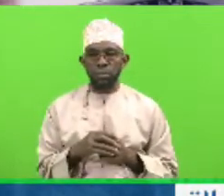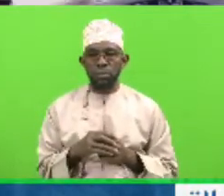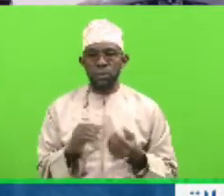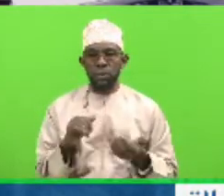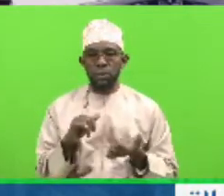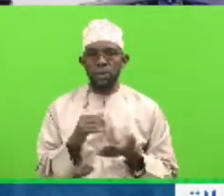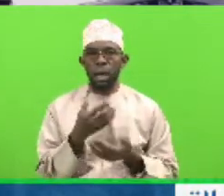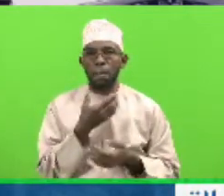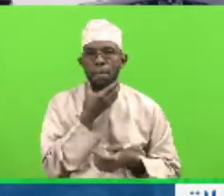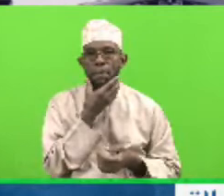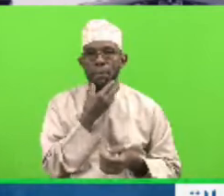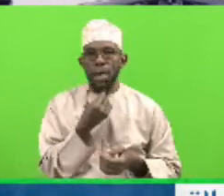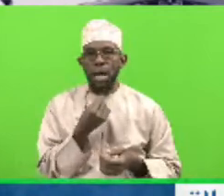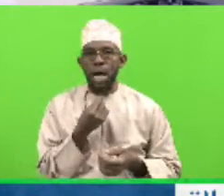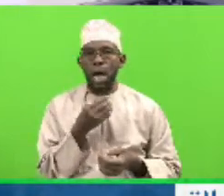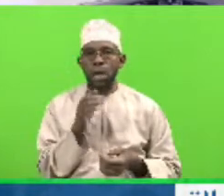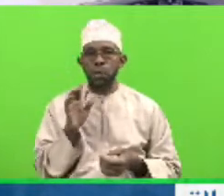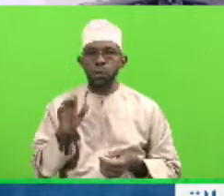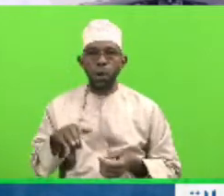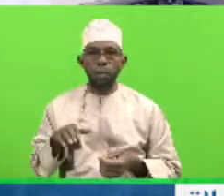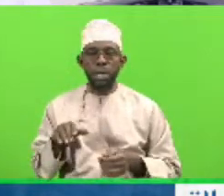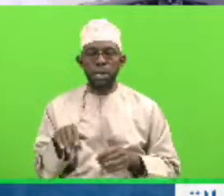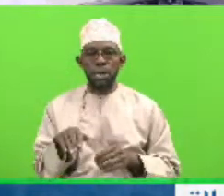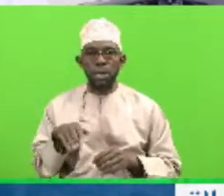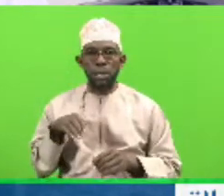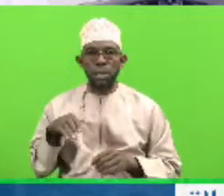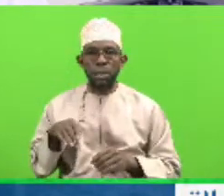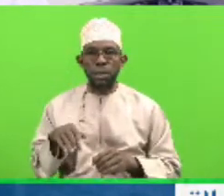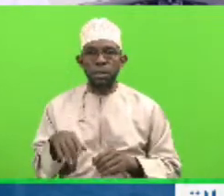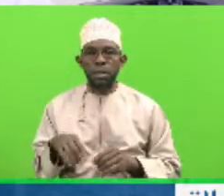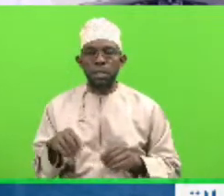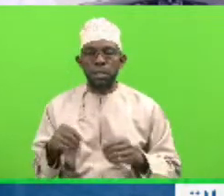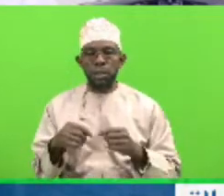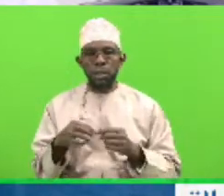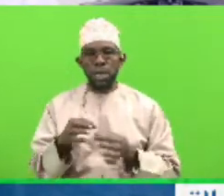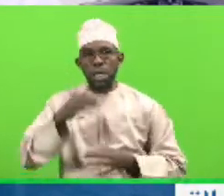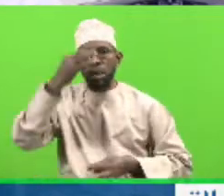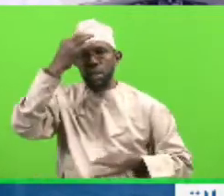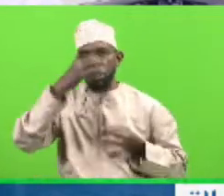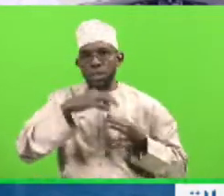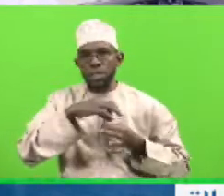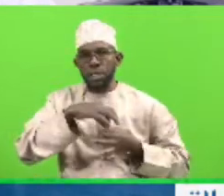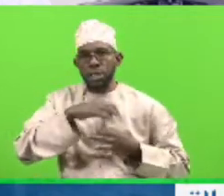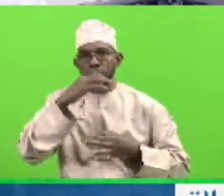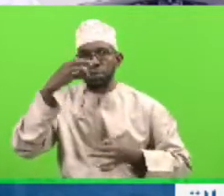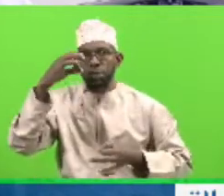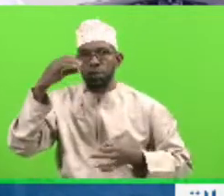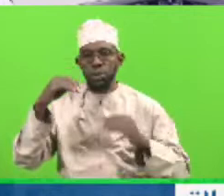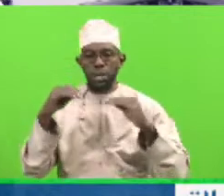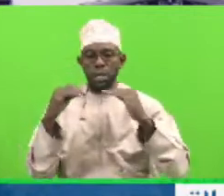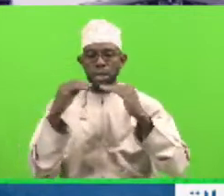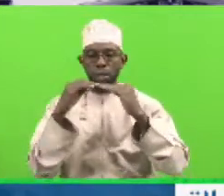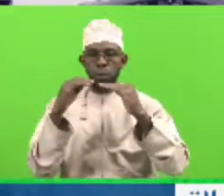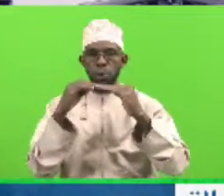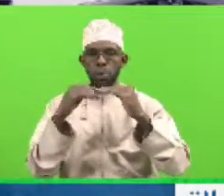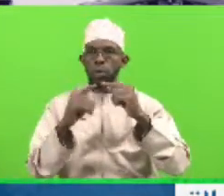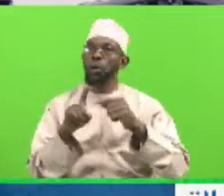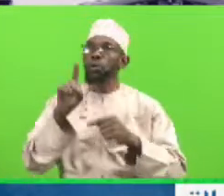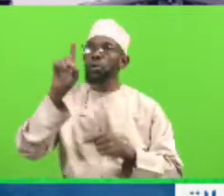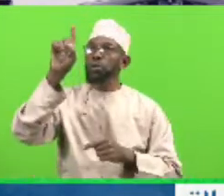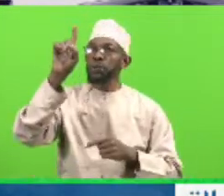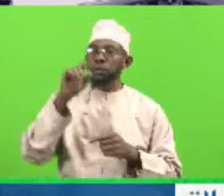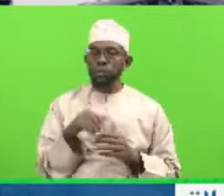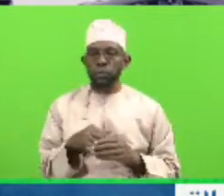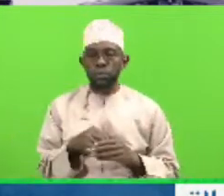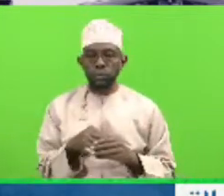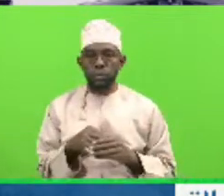that men and women spiritually are equal in front of Allah subhanahu wa